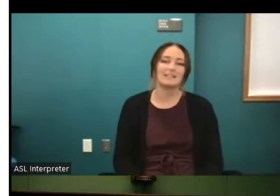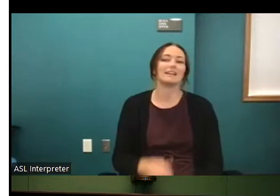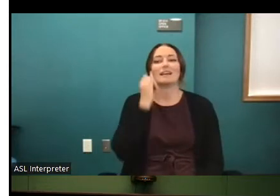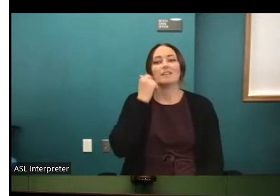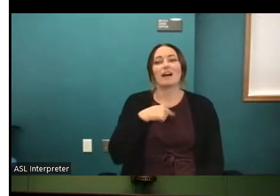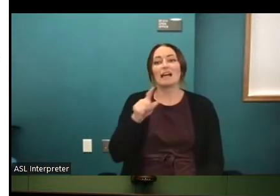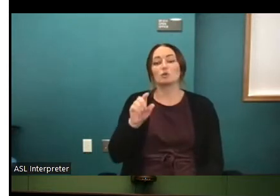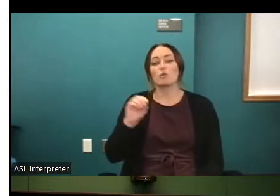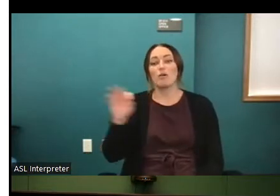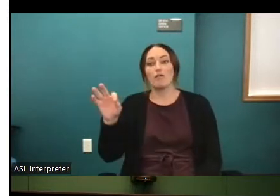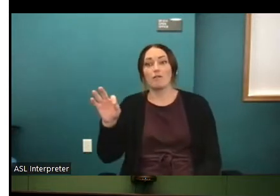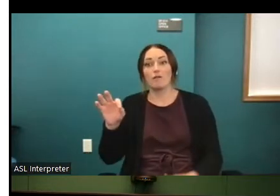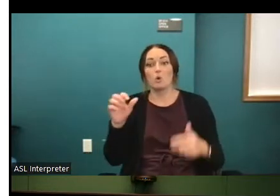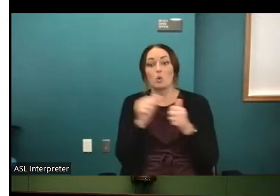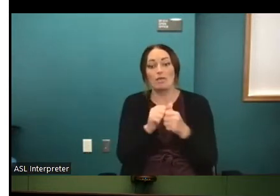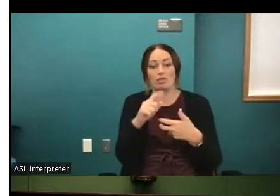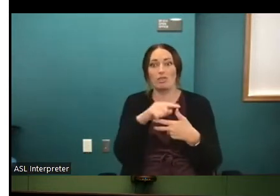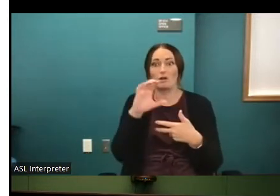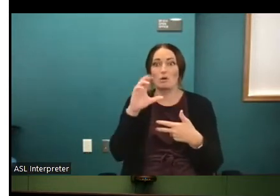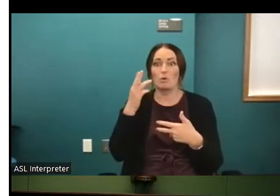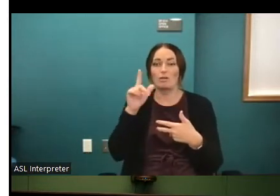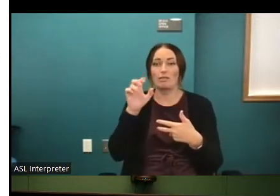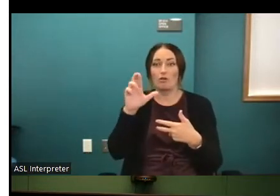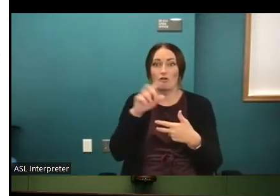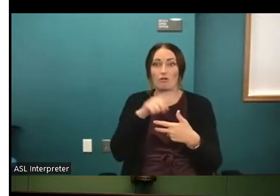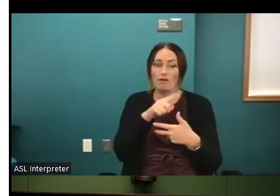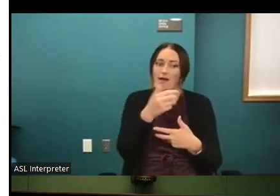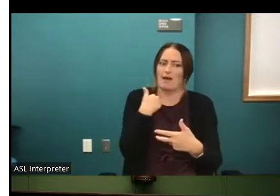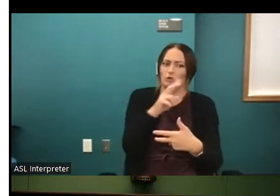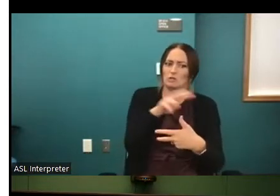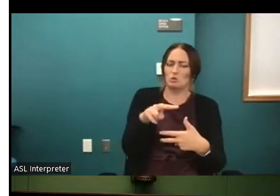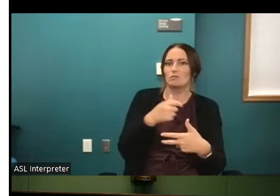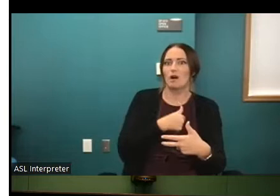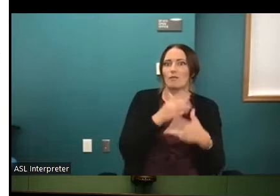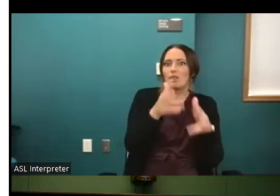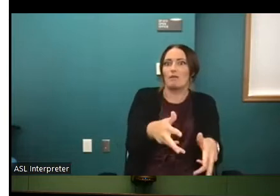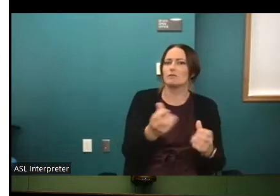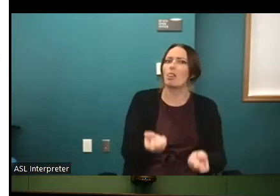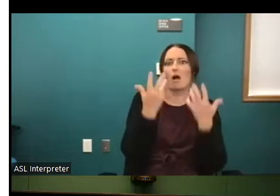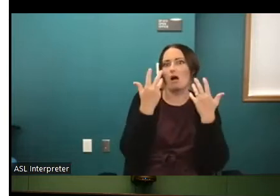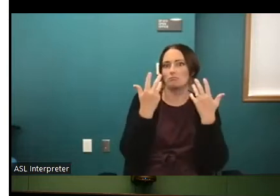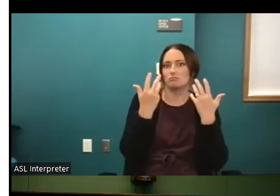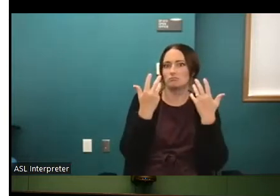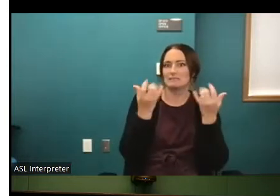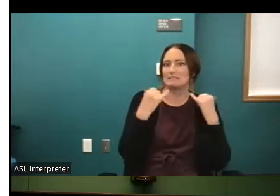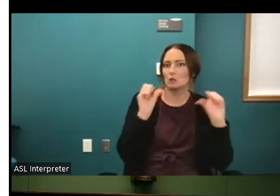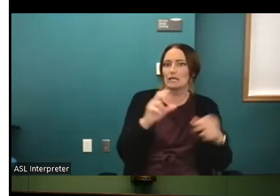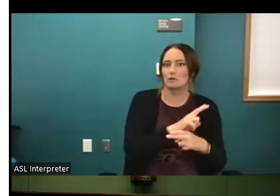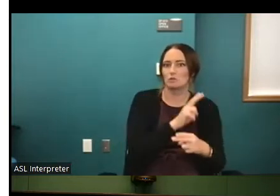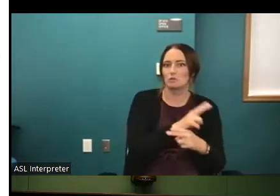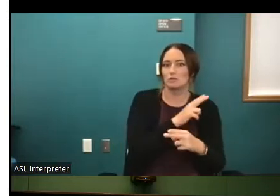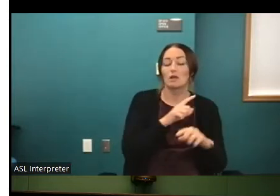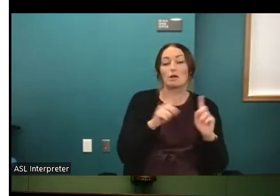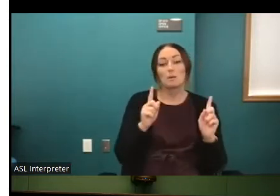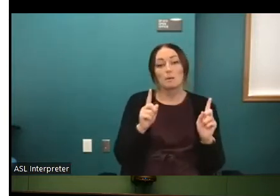electrodes with Cochlear that has 22, I'm still left with a lot of electrodes that I can still play with. So well, if